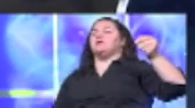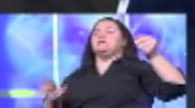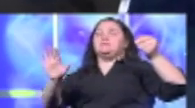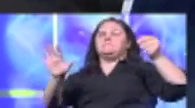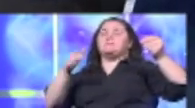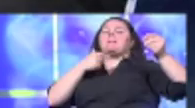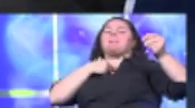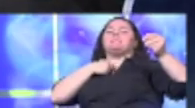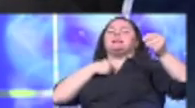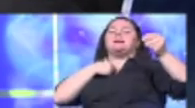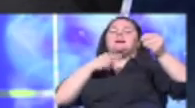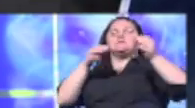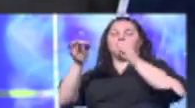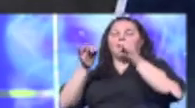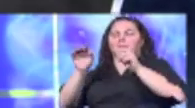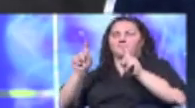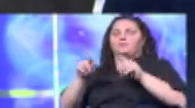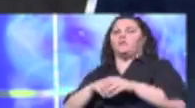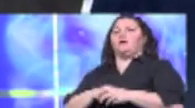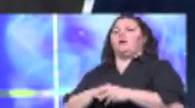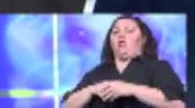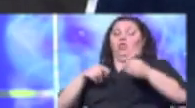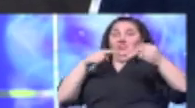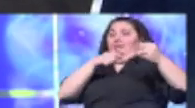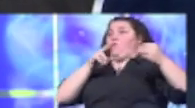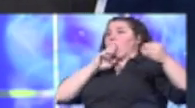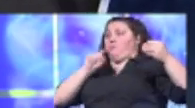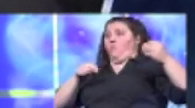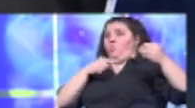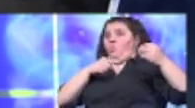the conclusion of that report. For that report said,